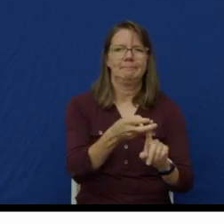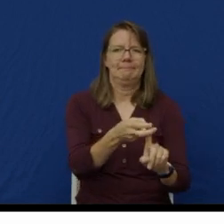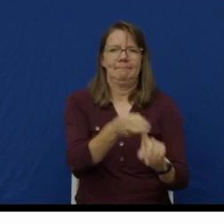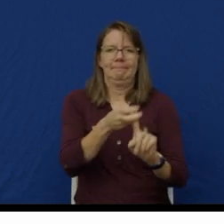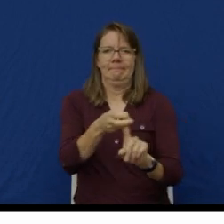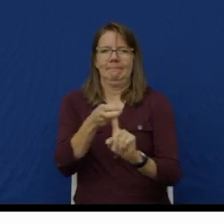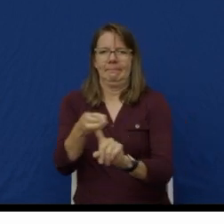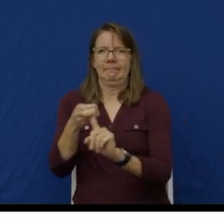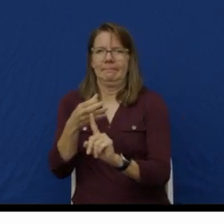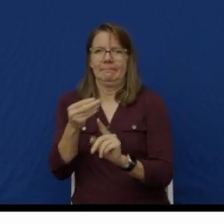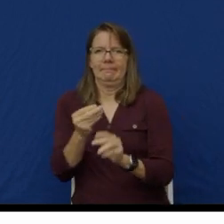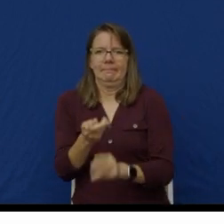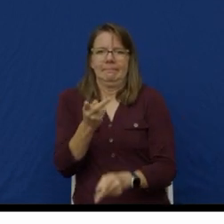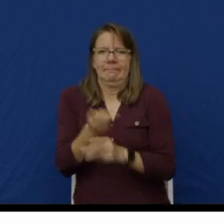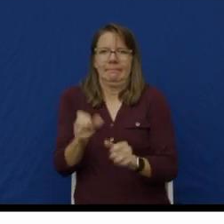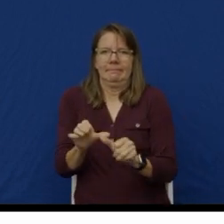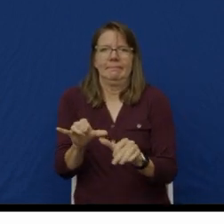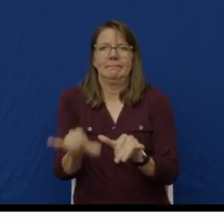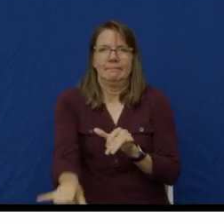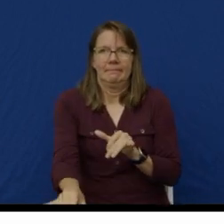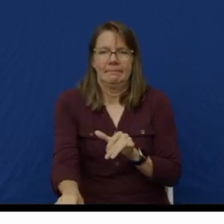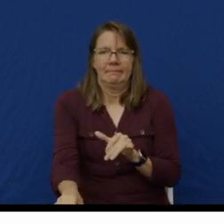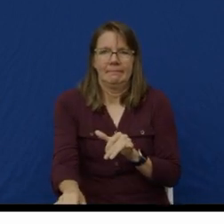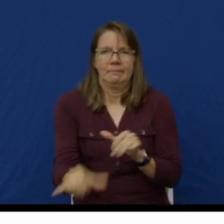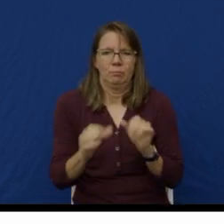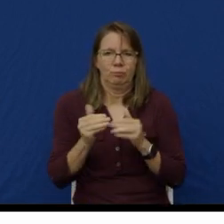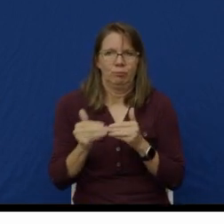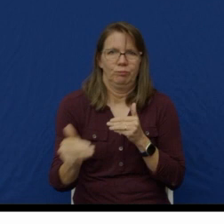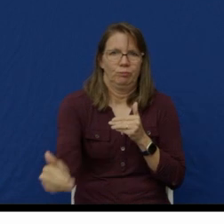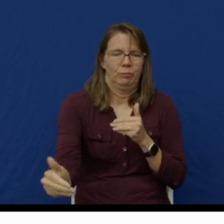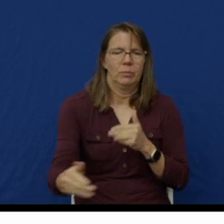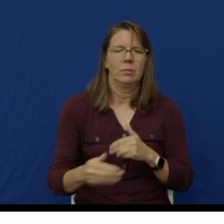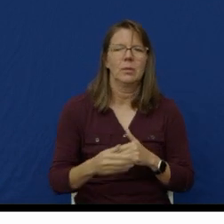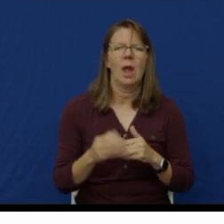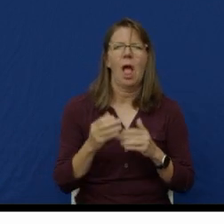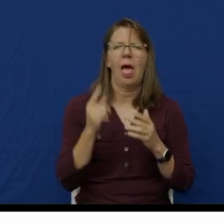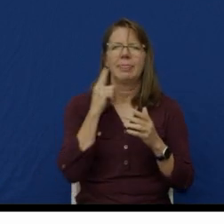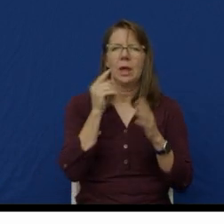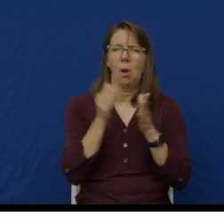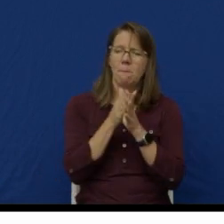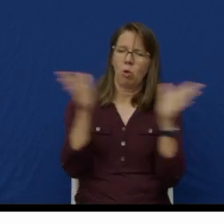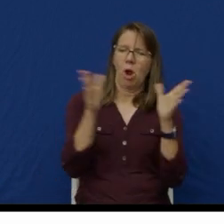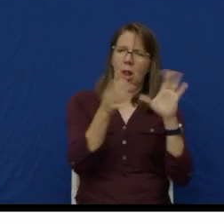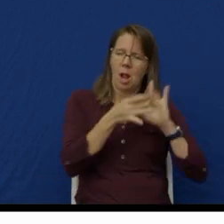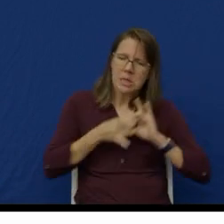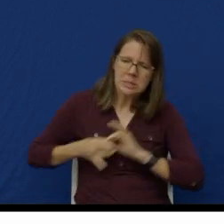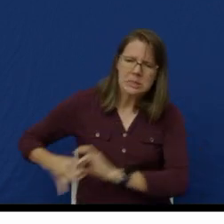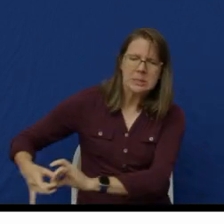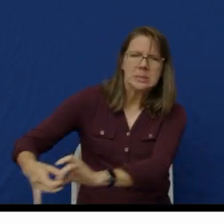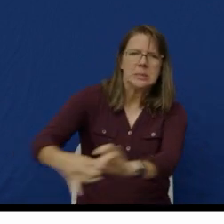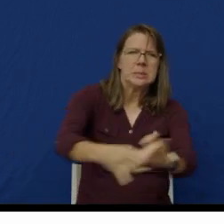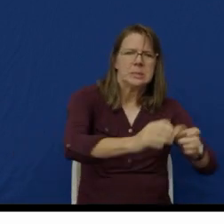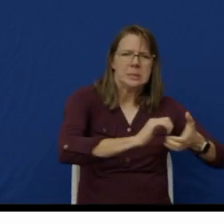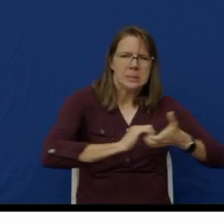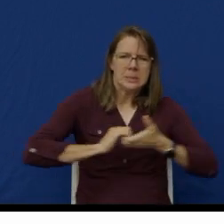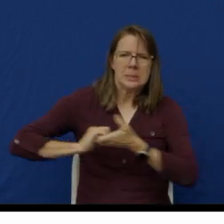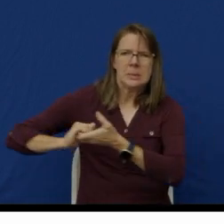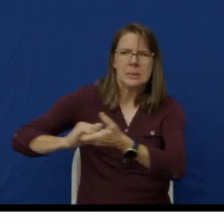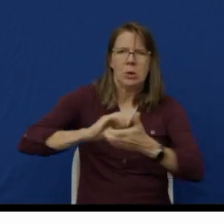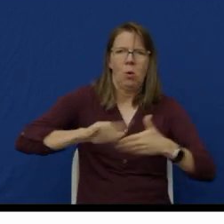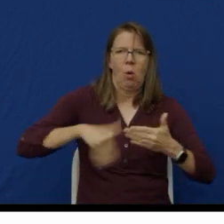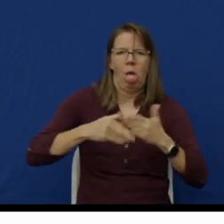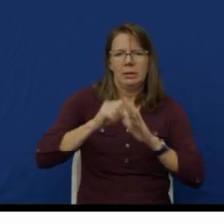think that as a broad coalition, right, all of the stakeholders, so the K groups,